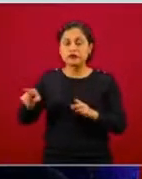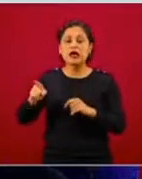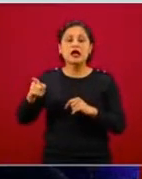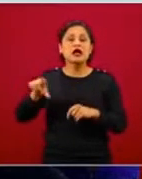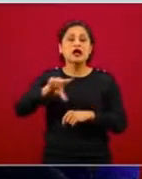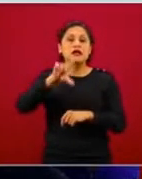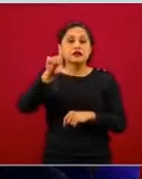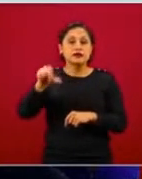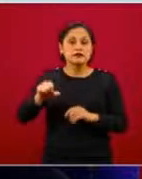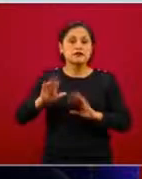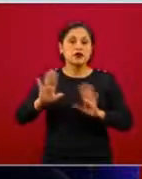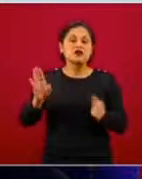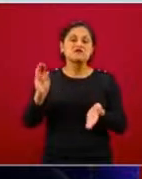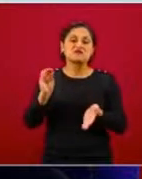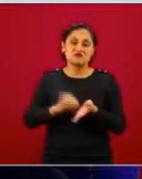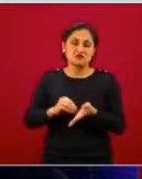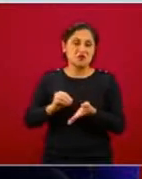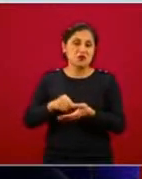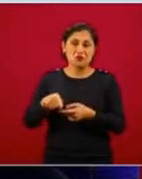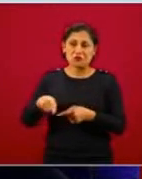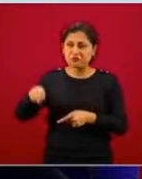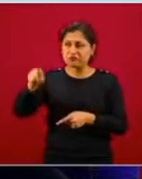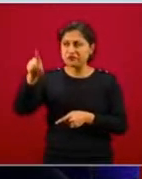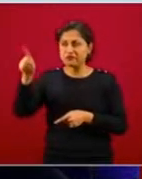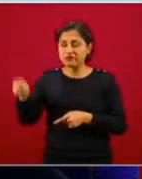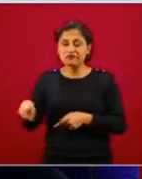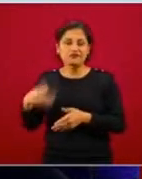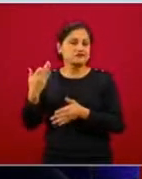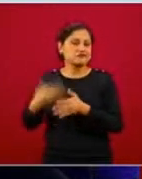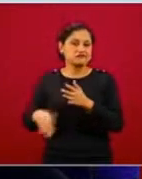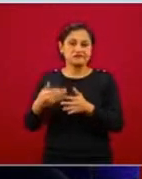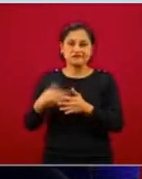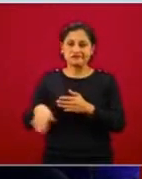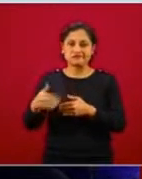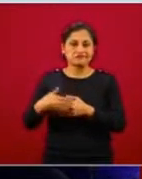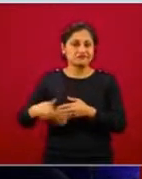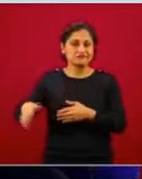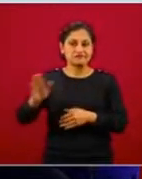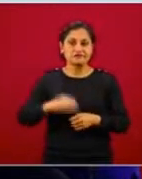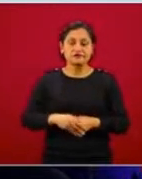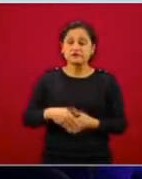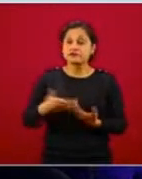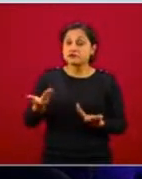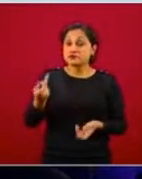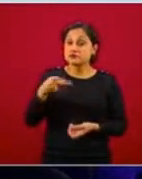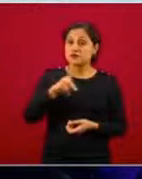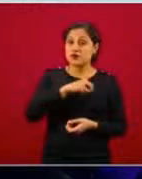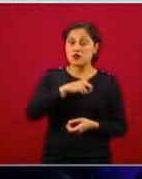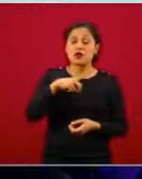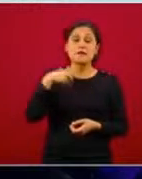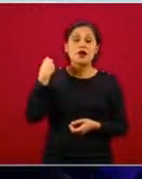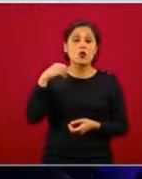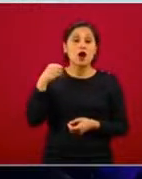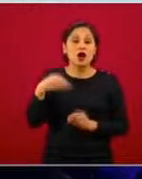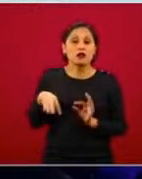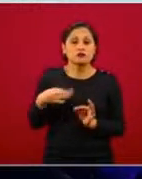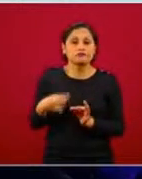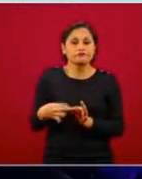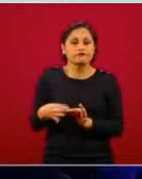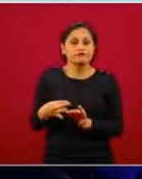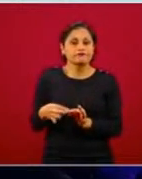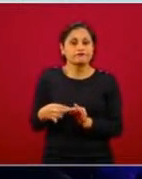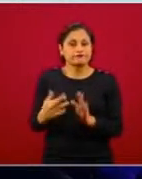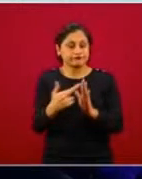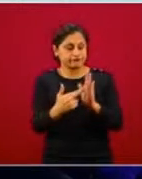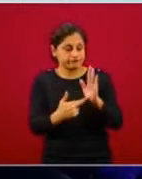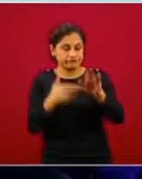can see that it's spiking and we're not sure about the trajectory here. We really need